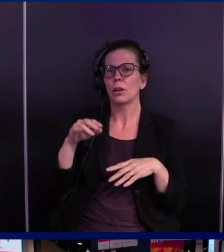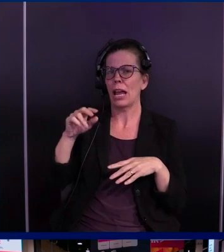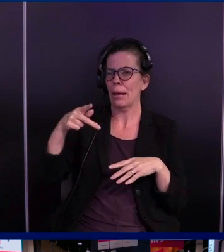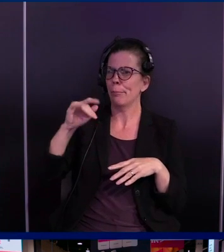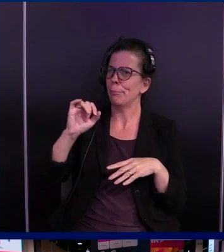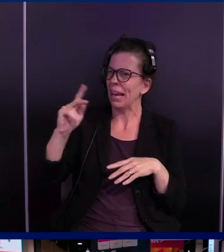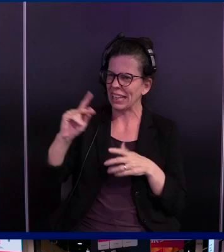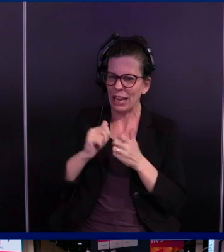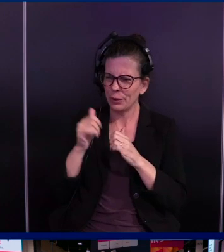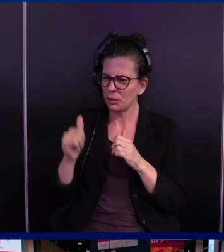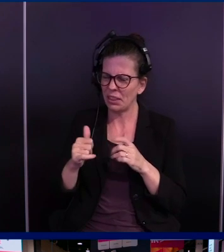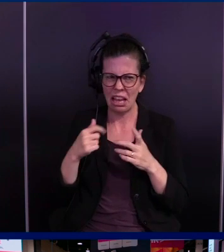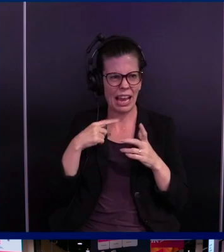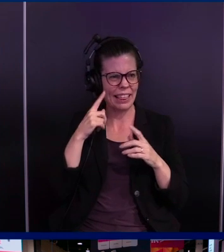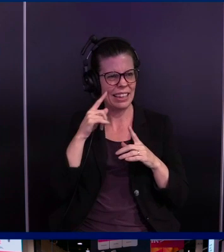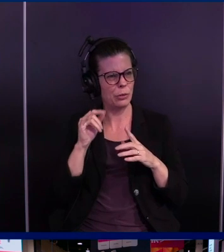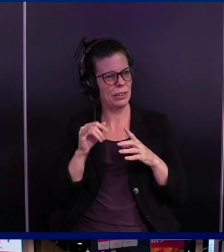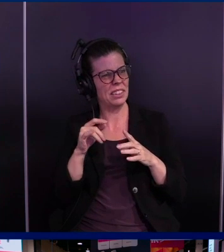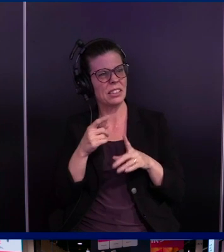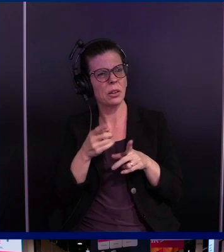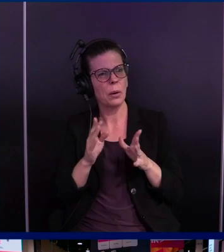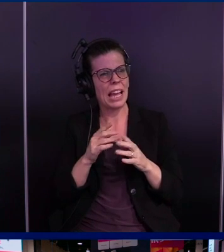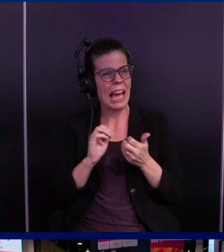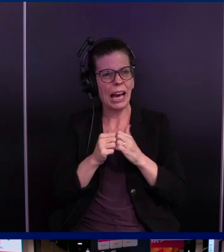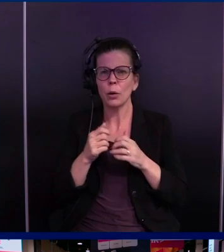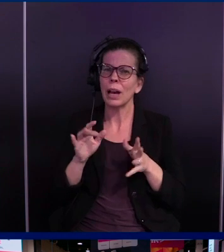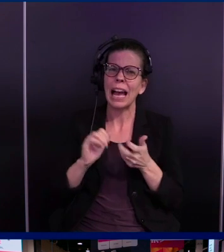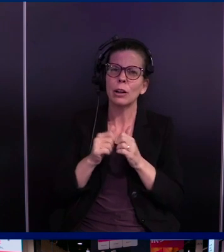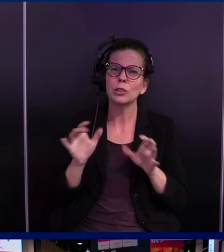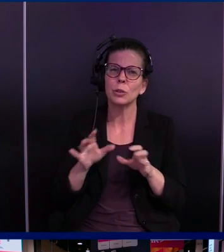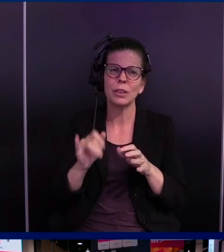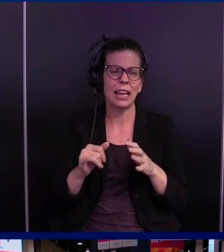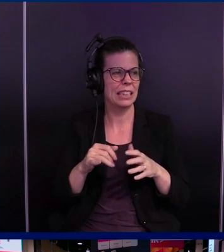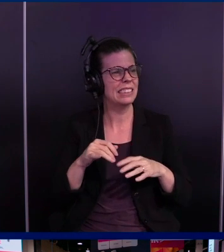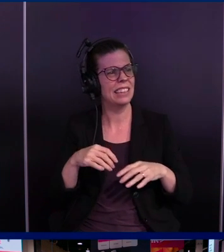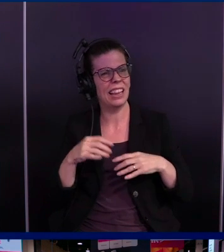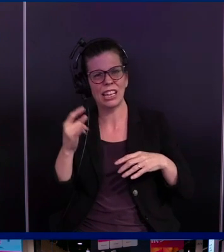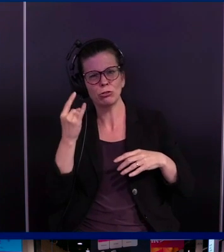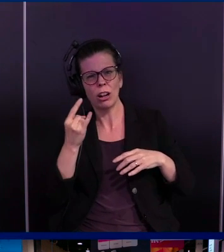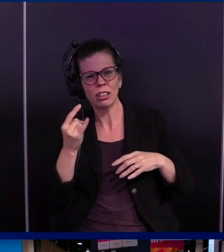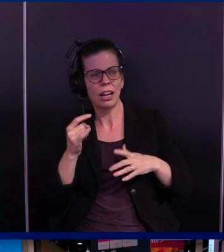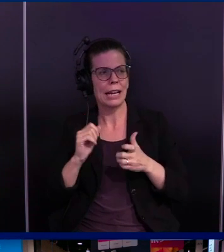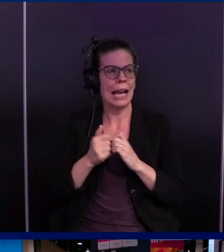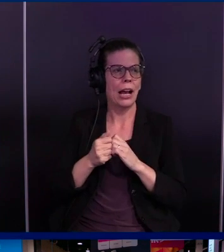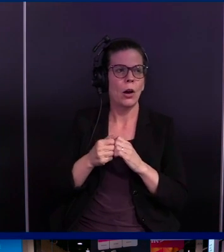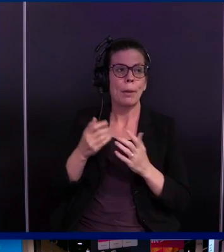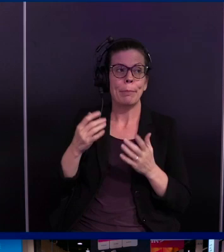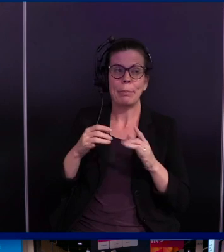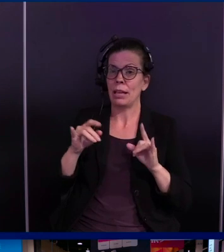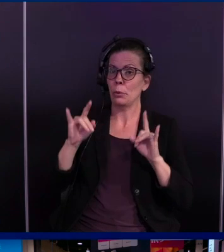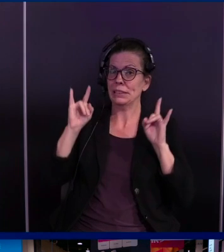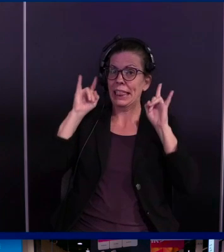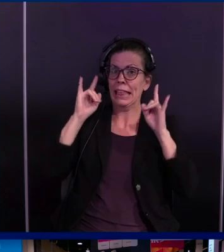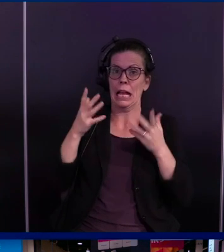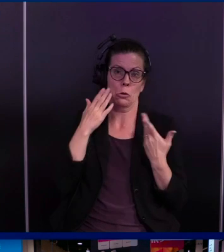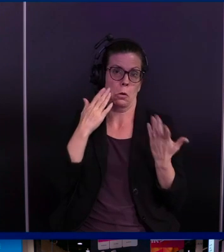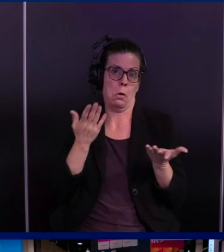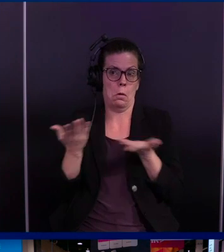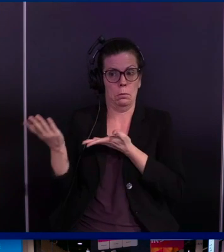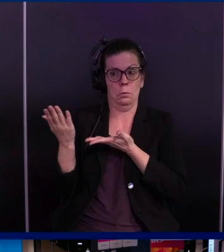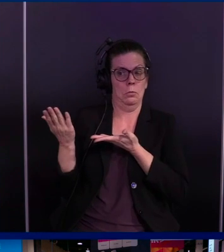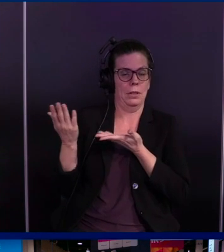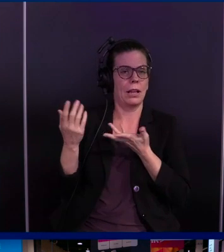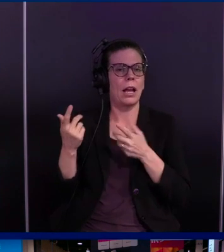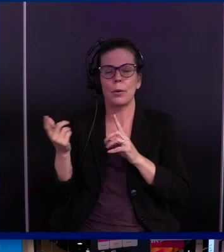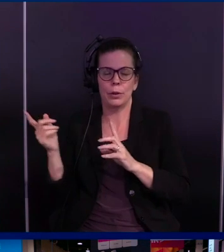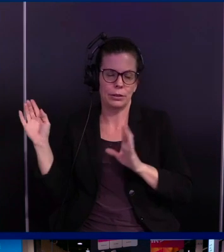how is it? I think it's Is these, it? isn't it? Is it? Do you do this? It's or the is rock it just, on. I don't know. Oh, wait, it's this. Oh, maybe. Okay, I'm gonna go